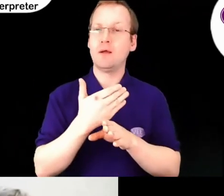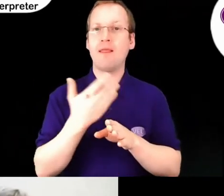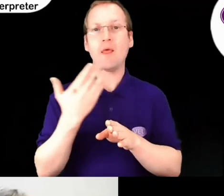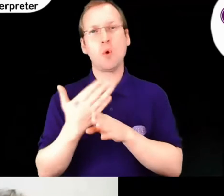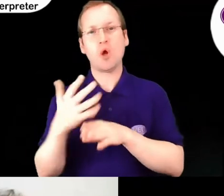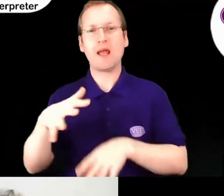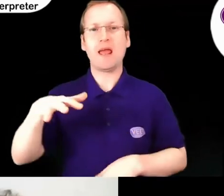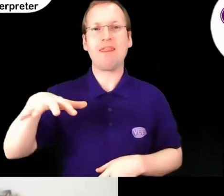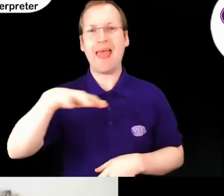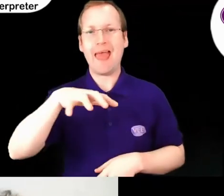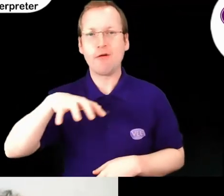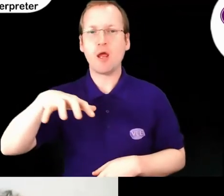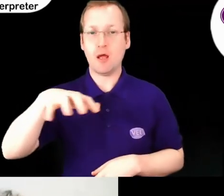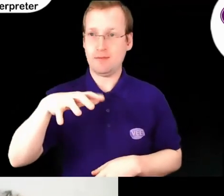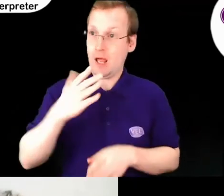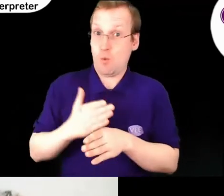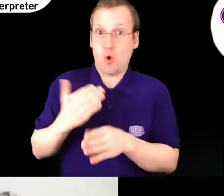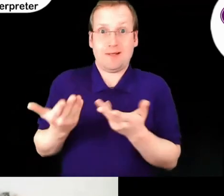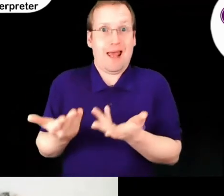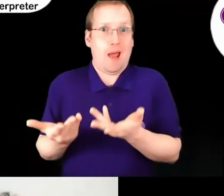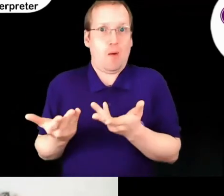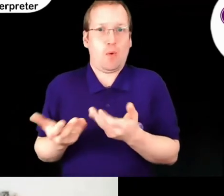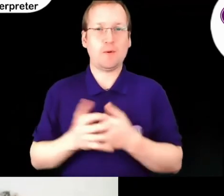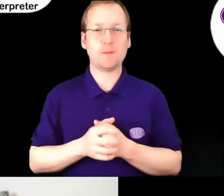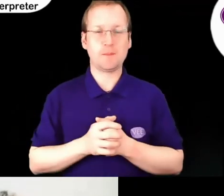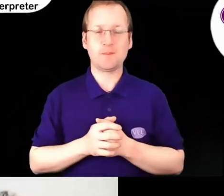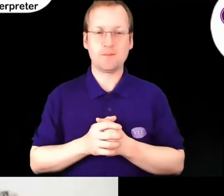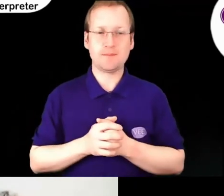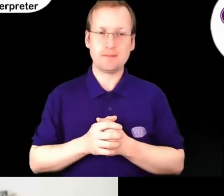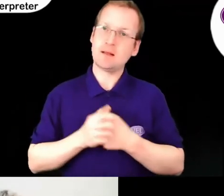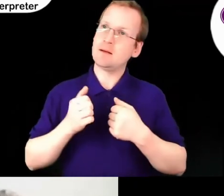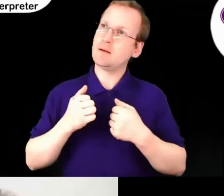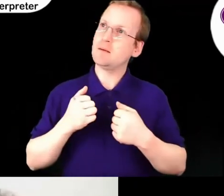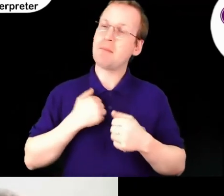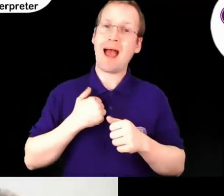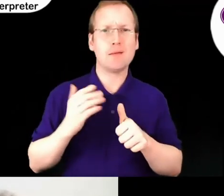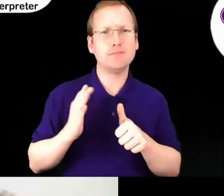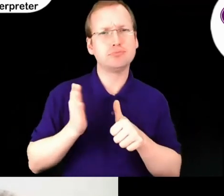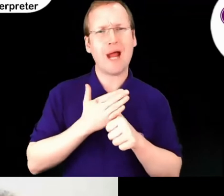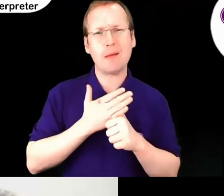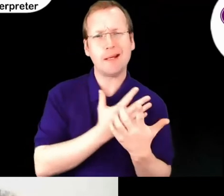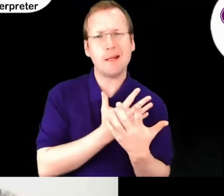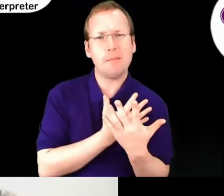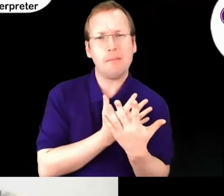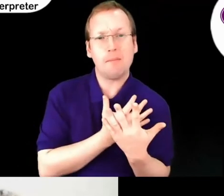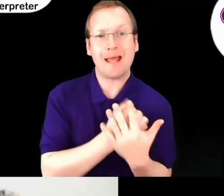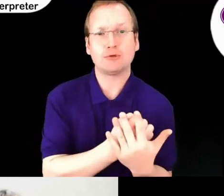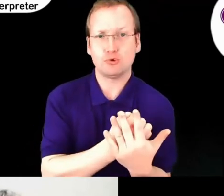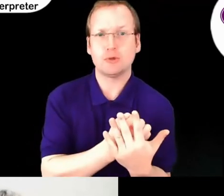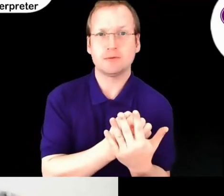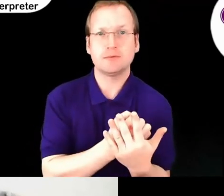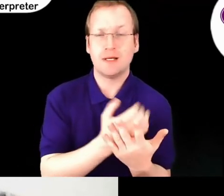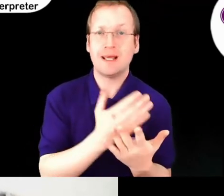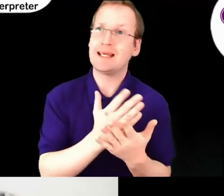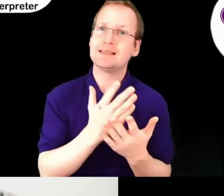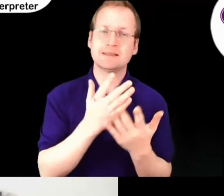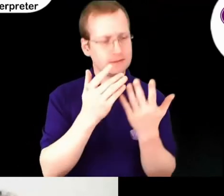area where I'm working now. One of my primary passions is to do with the way in which we read the